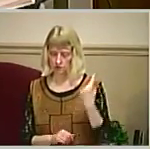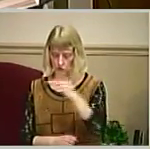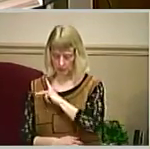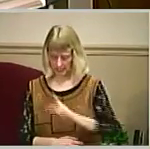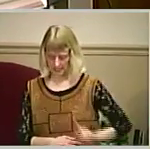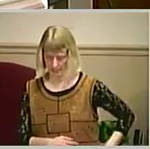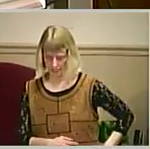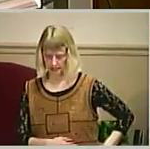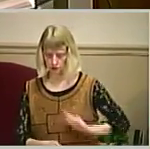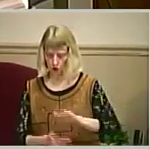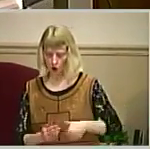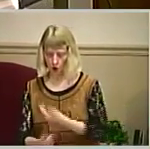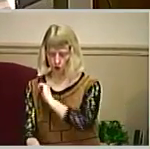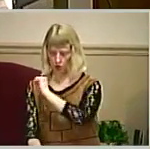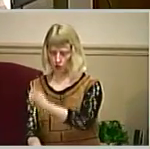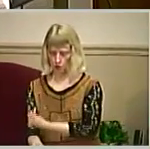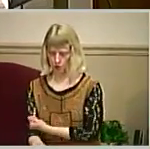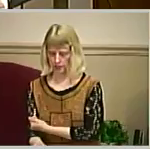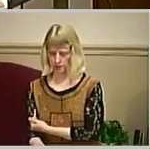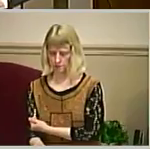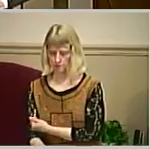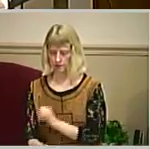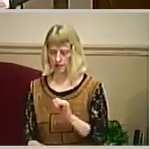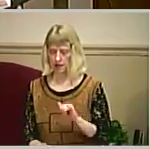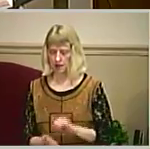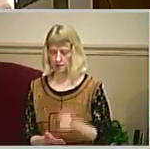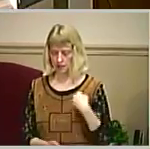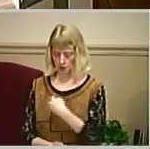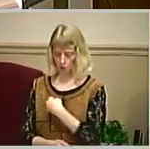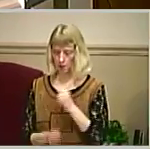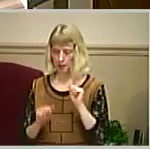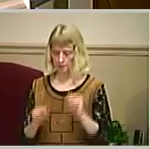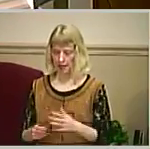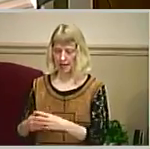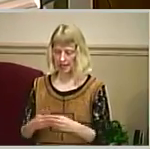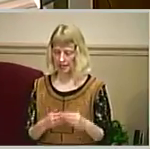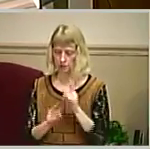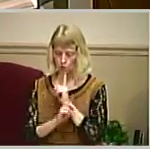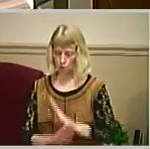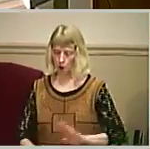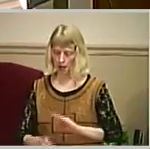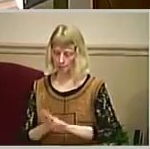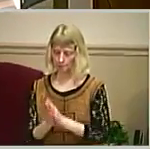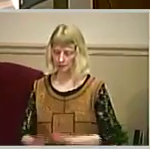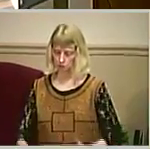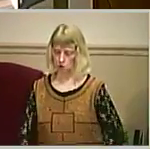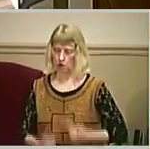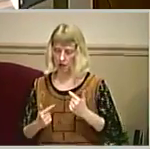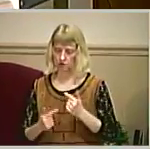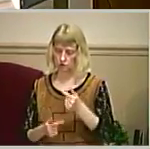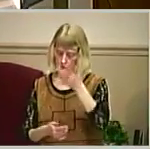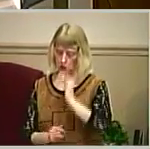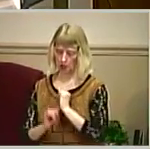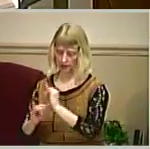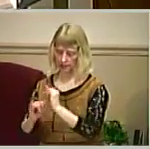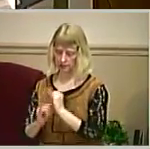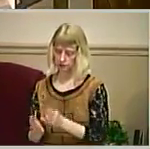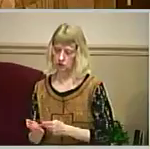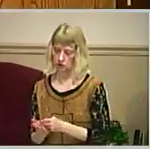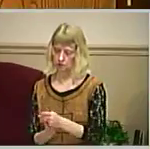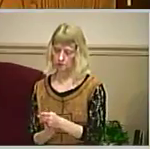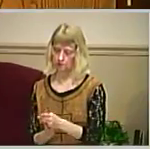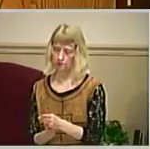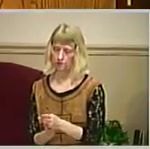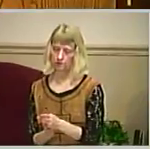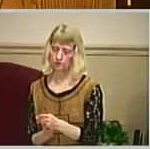for kings and for all that are in authority, that we may lead a quiet and peaceable life in all godliness and